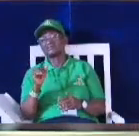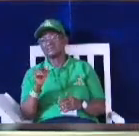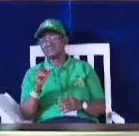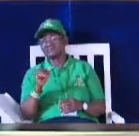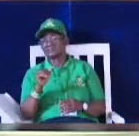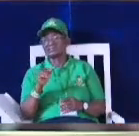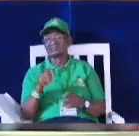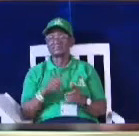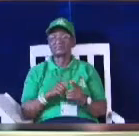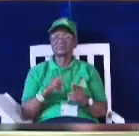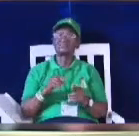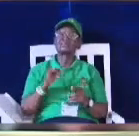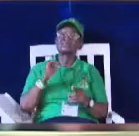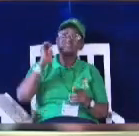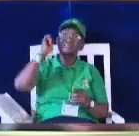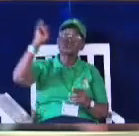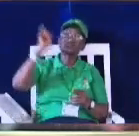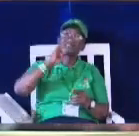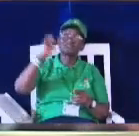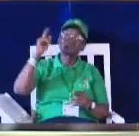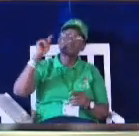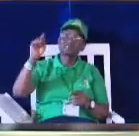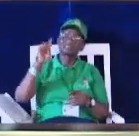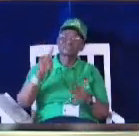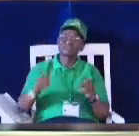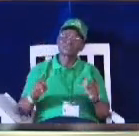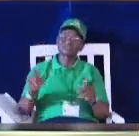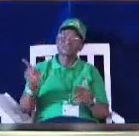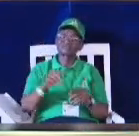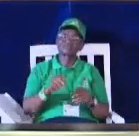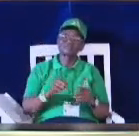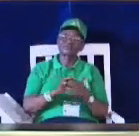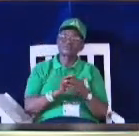join hands with and pray.